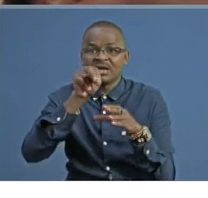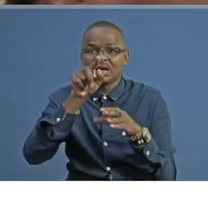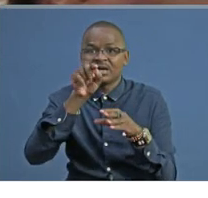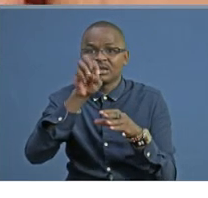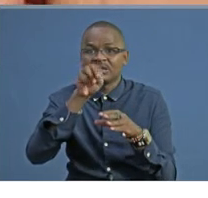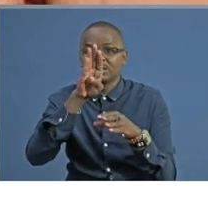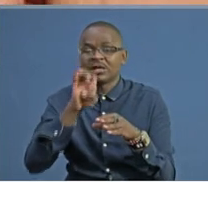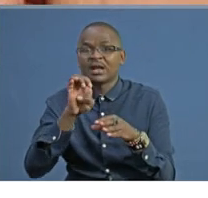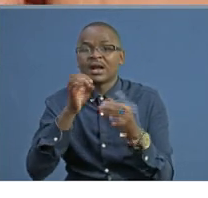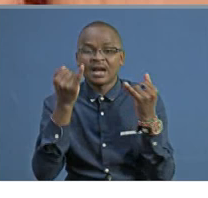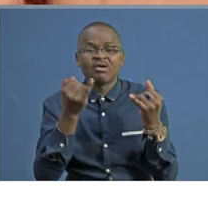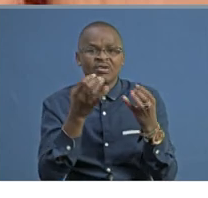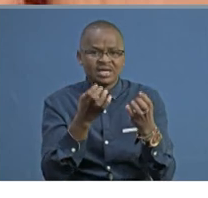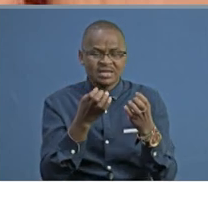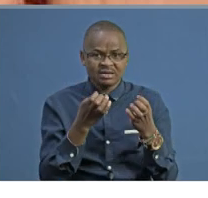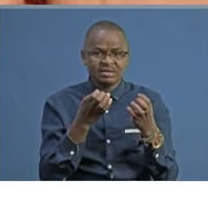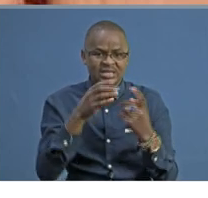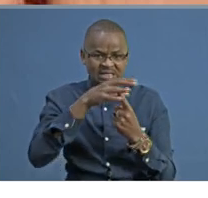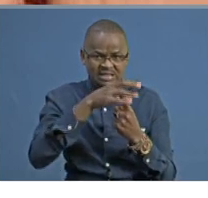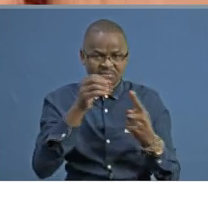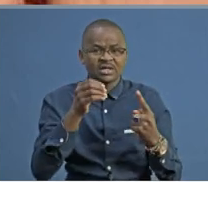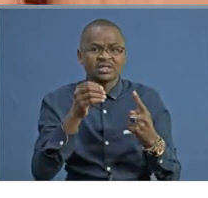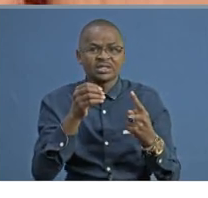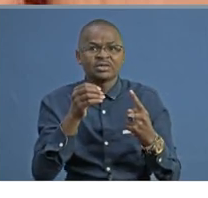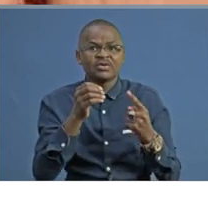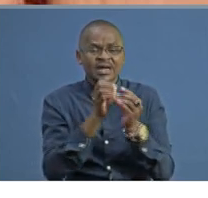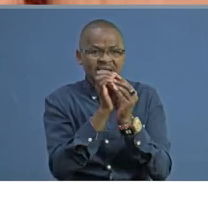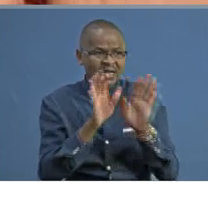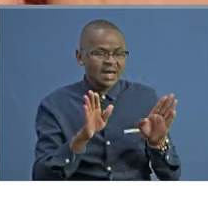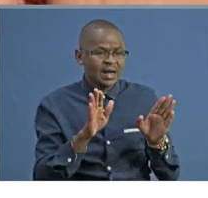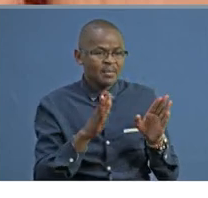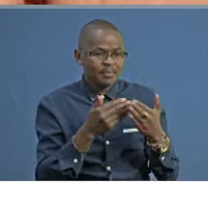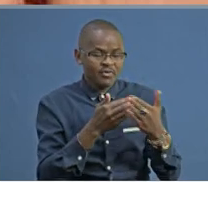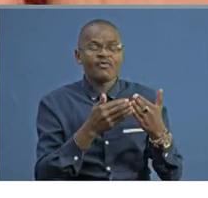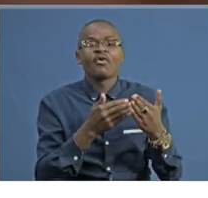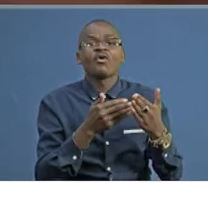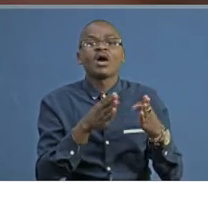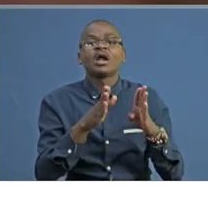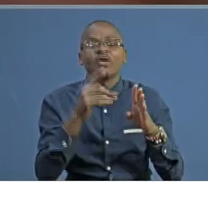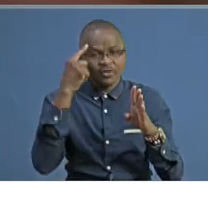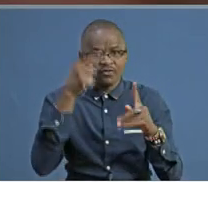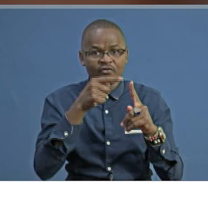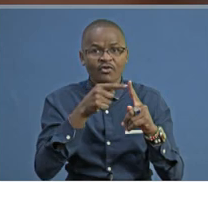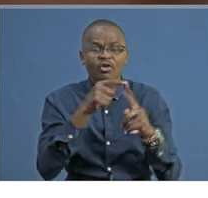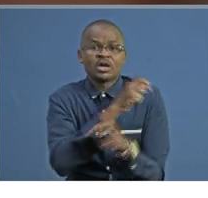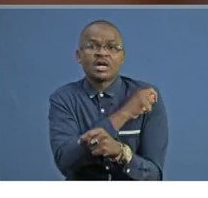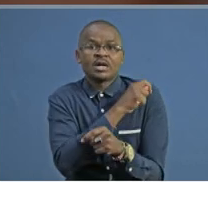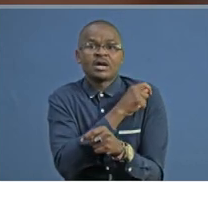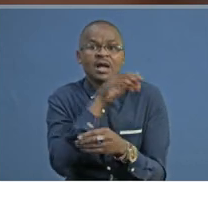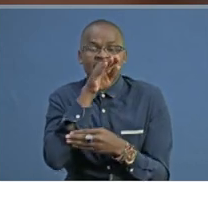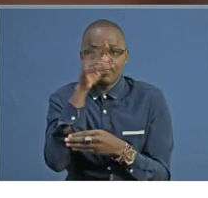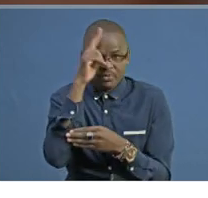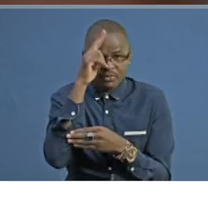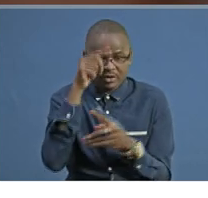airport. Apparently, he needs quote-unquote special clearance before being allowed to travel abroad for treatment. Heavily armed